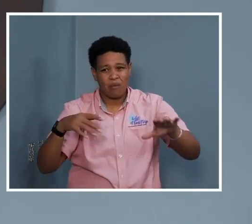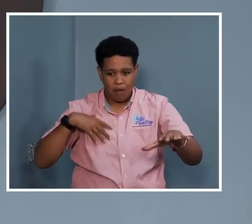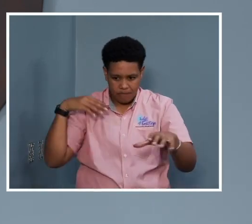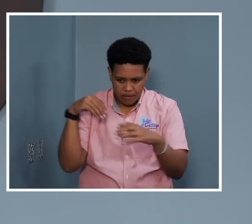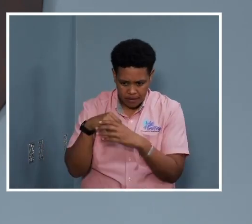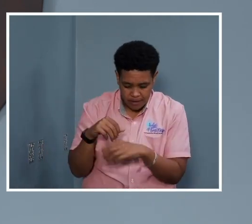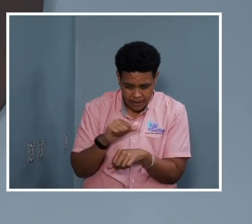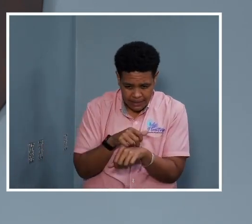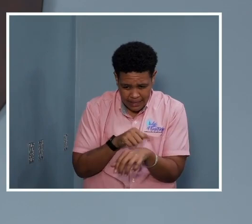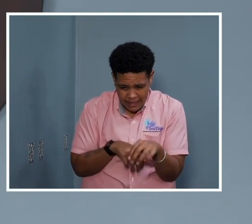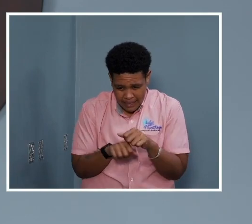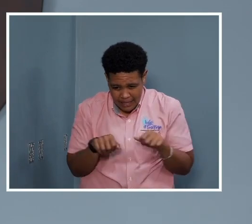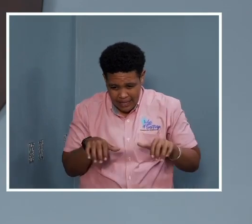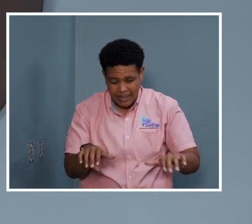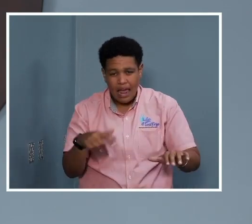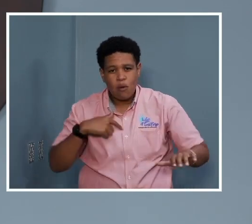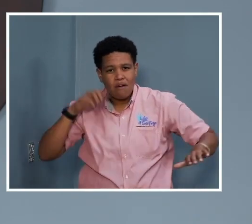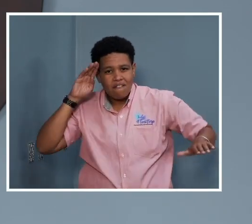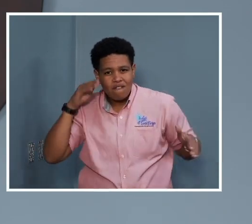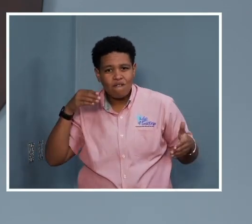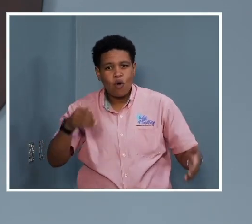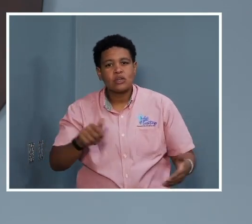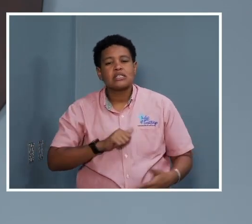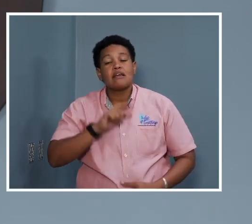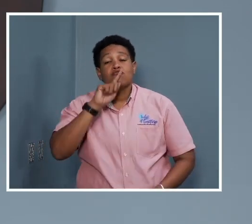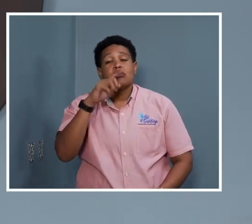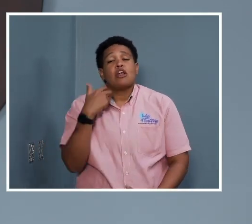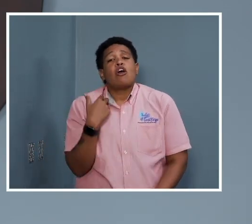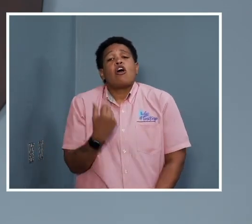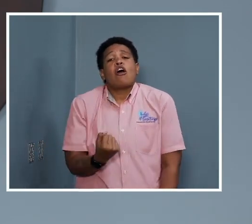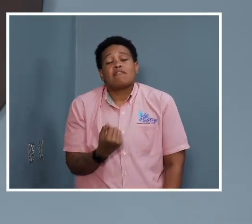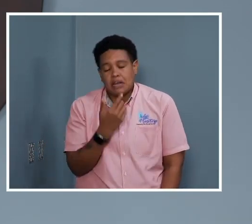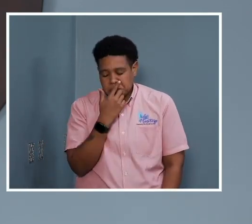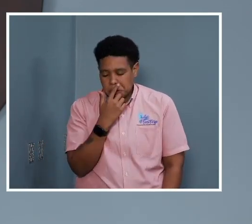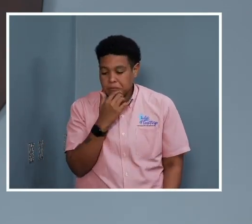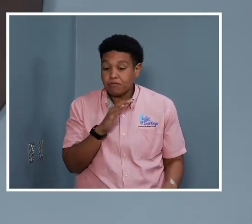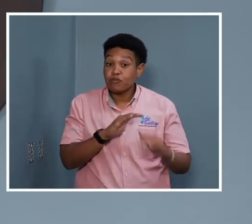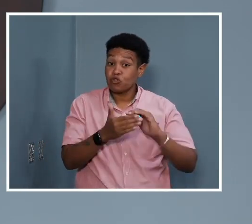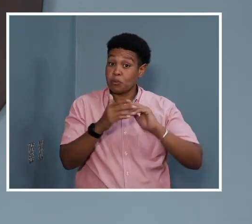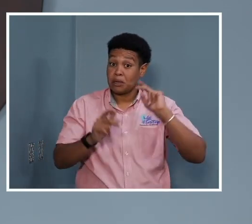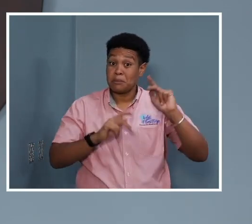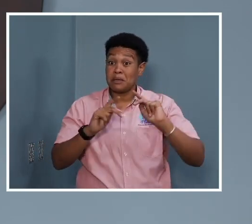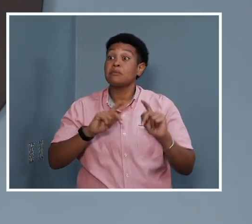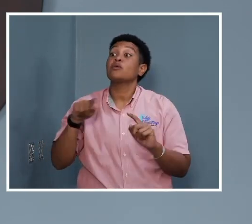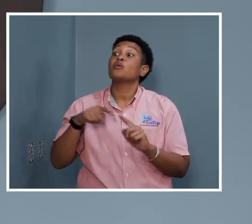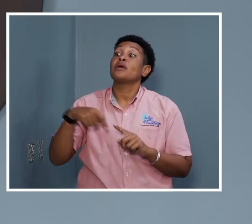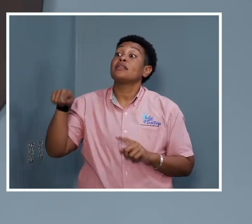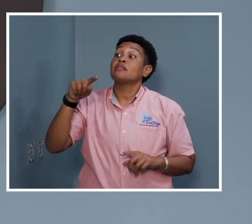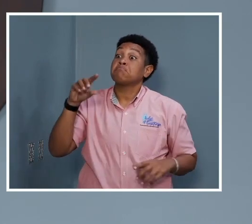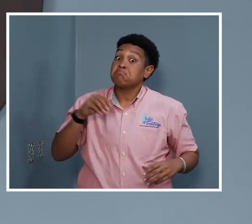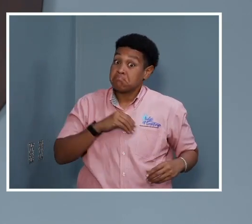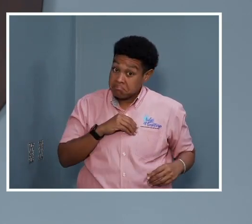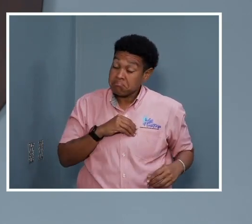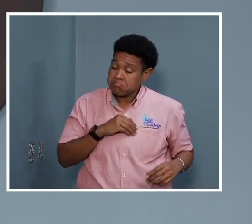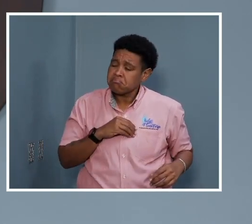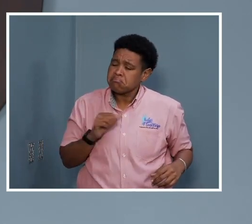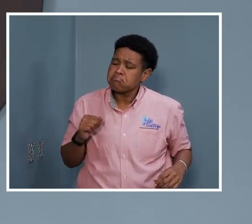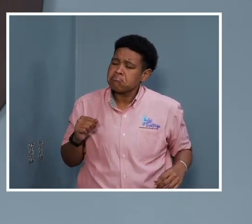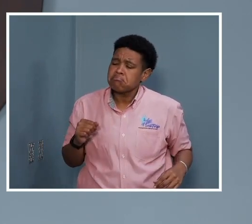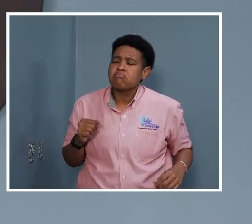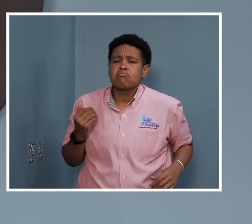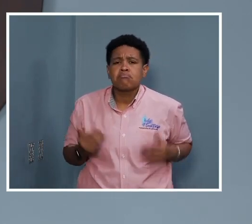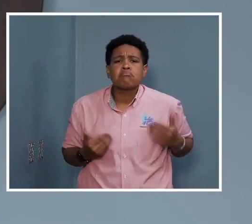we have to focus on. I have confidence that the Jamaican people, once they buy into it, that they